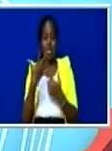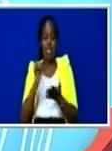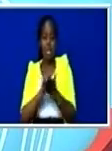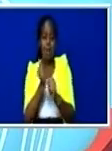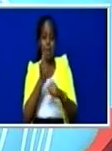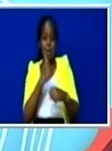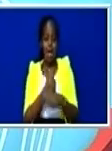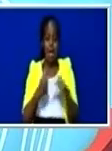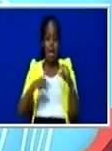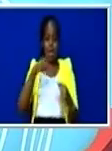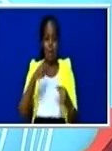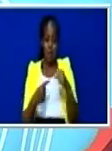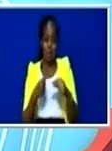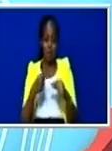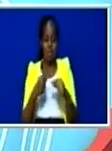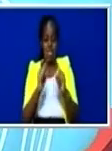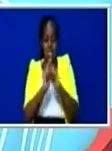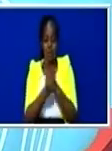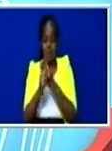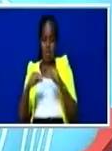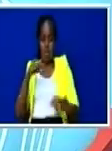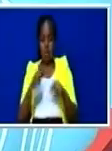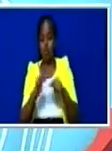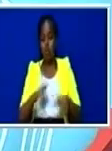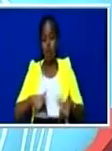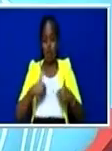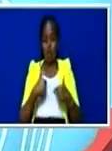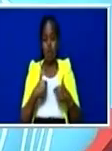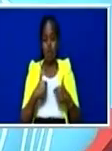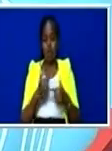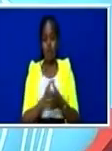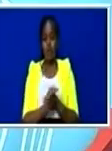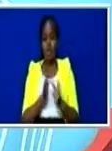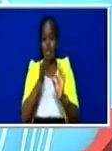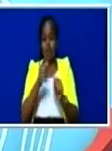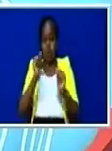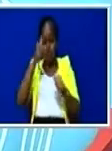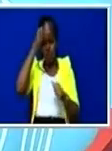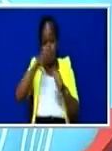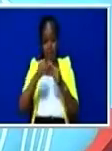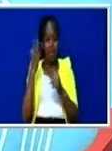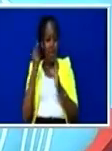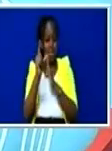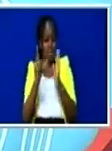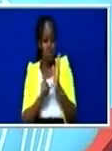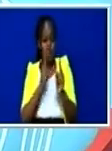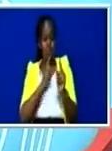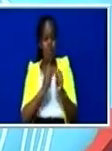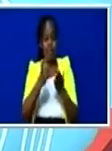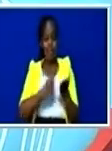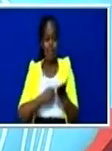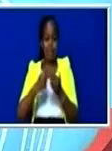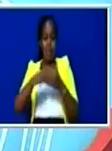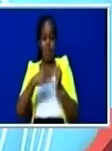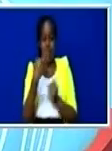up chemicals, the different chemicals of life. And if you remember last time, we talked of